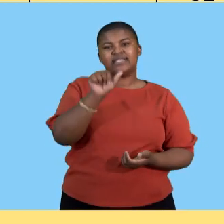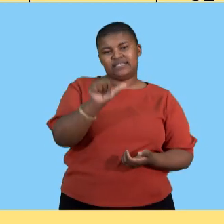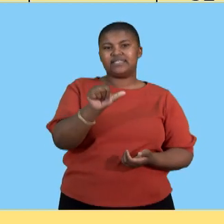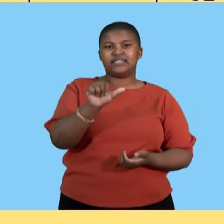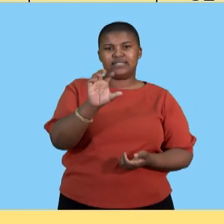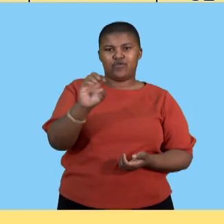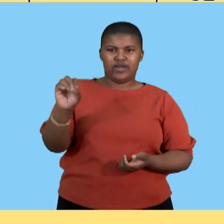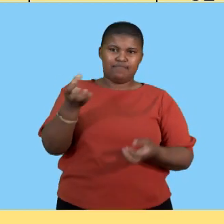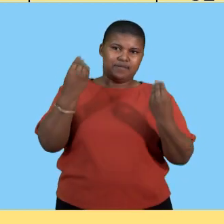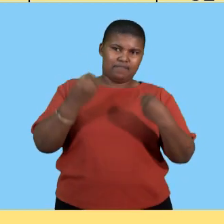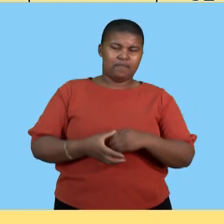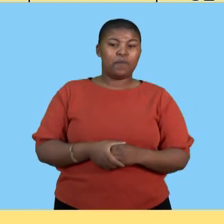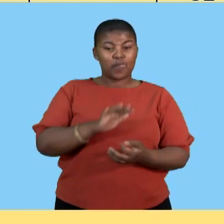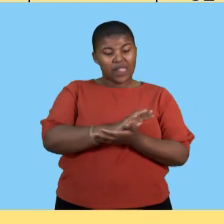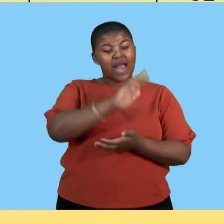19,600.